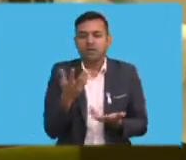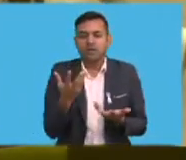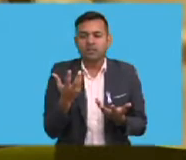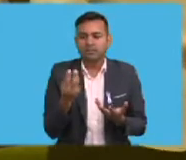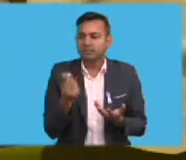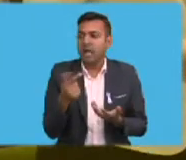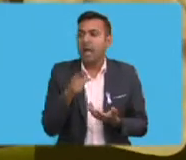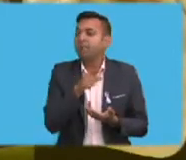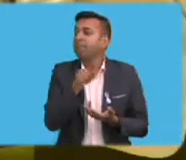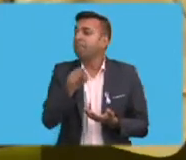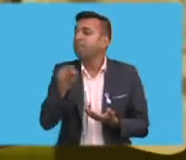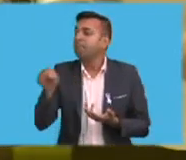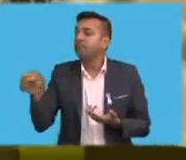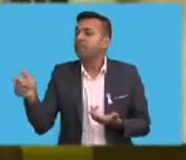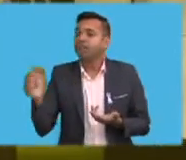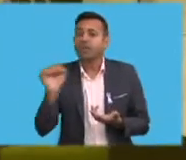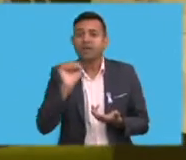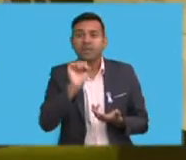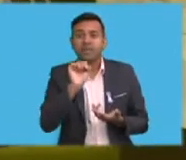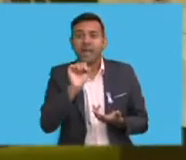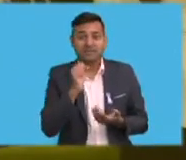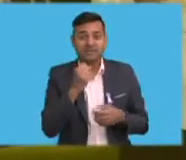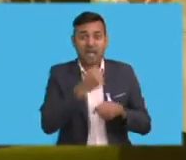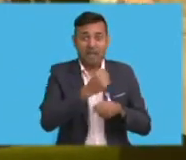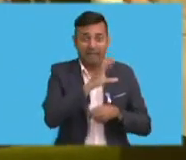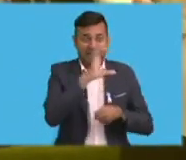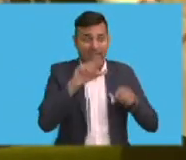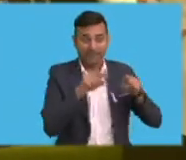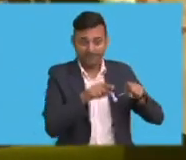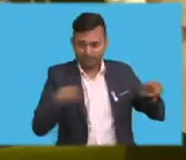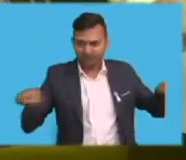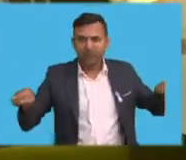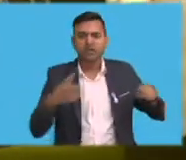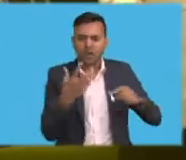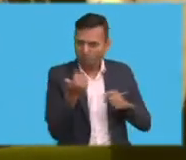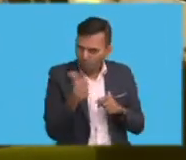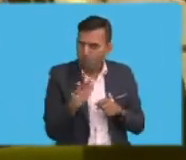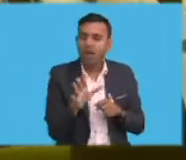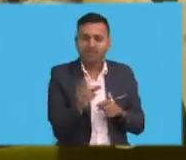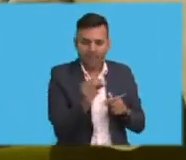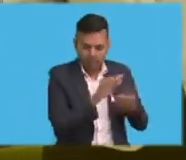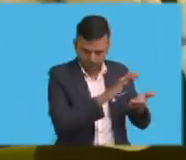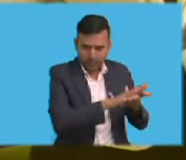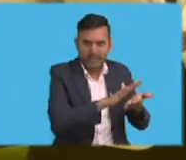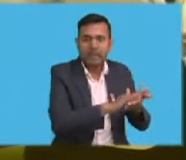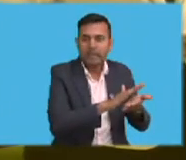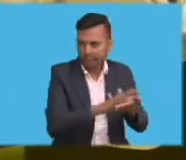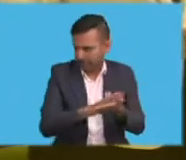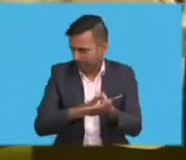first before talking about that. I'm not going to name that, Madam Speaker. So,